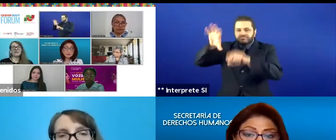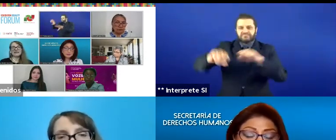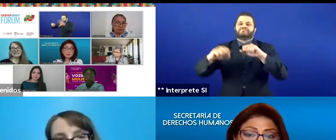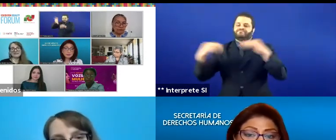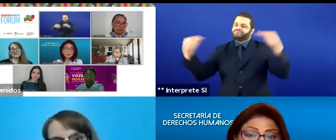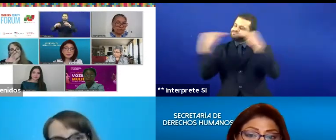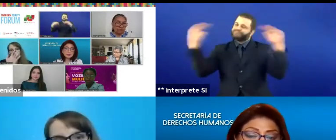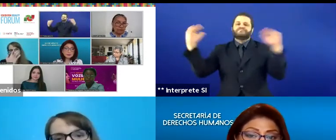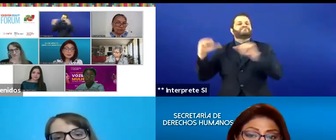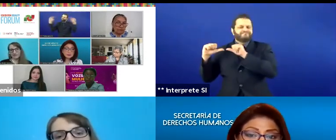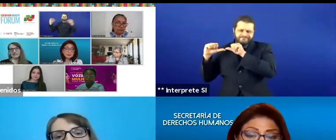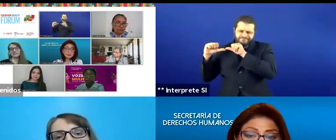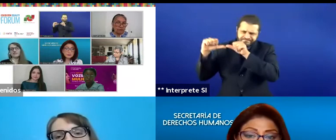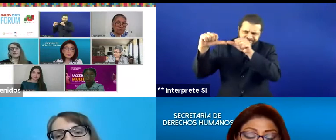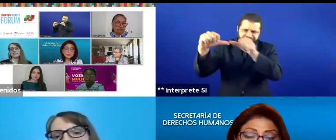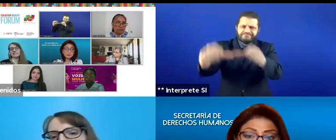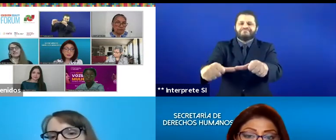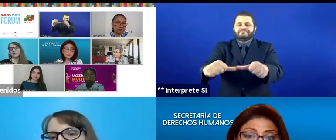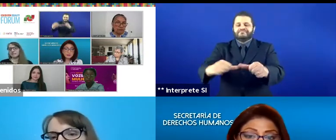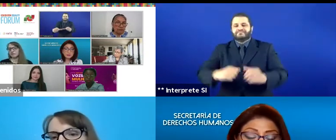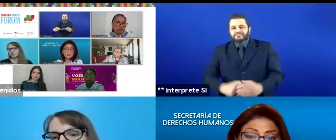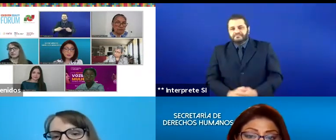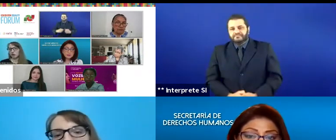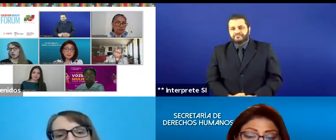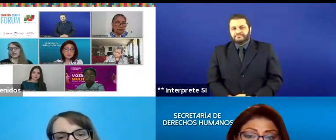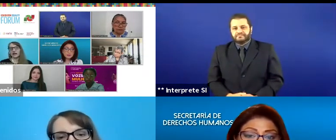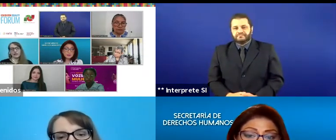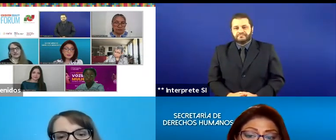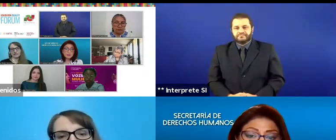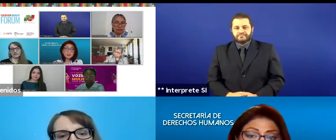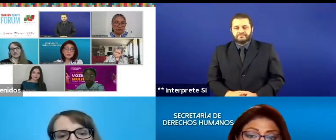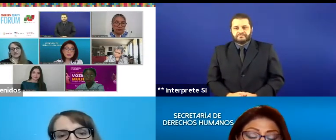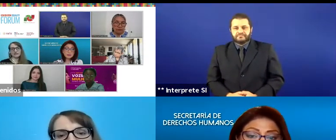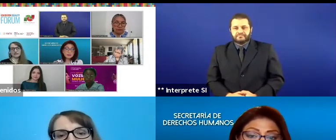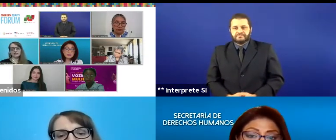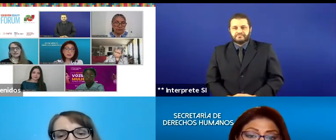But at this particular moment, the threats facing feminist movements globally are immense.